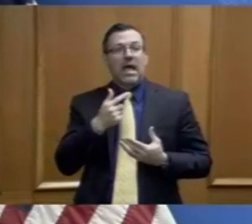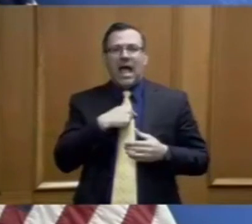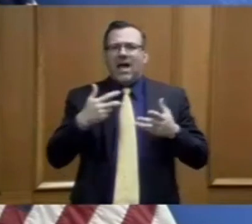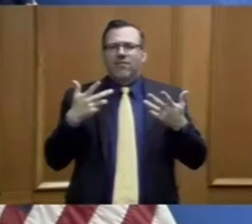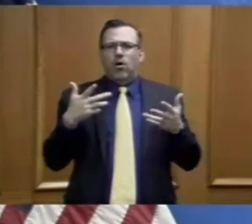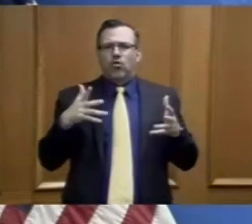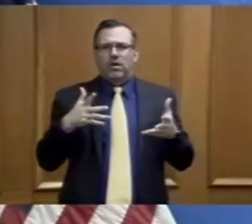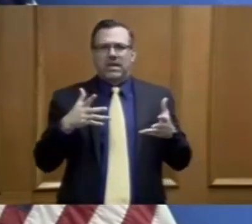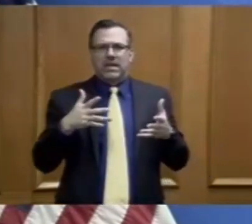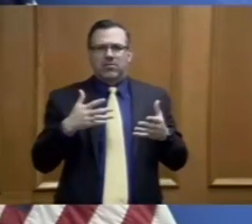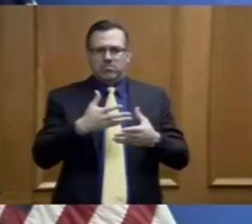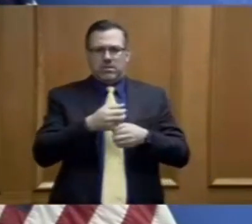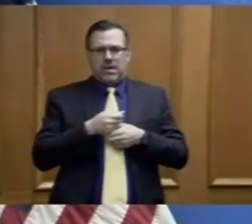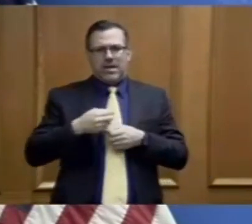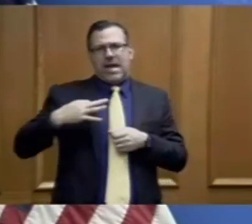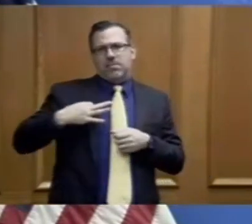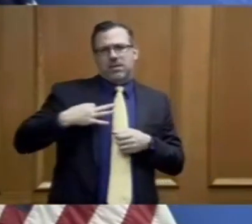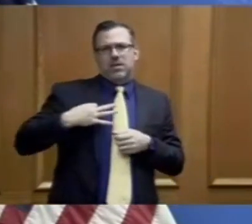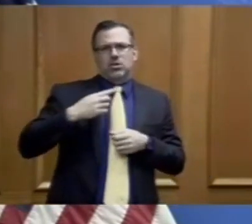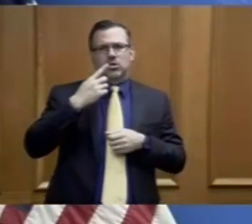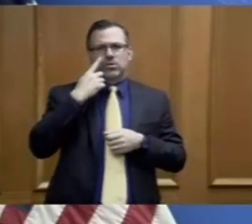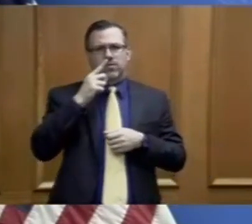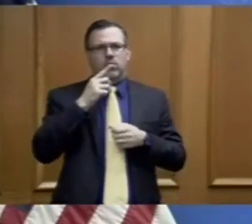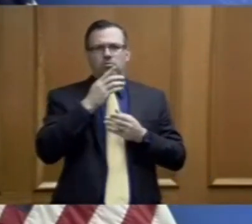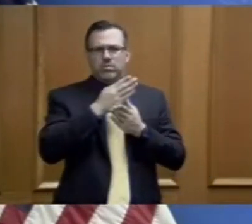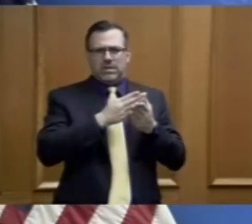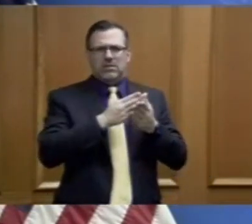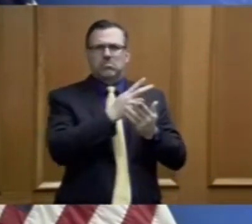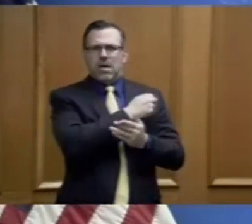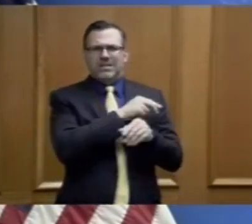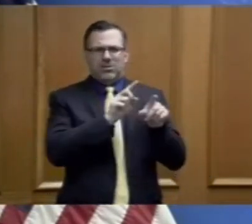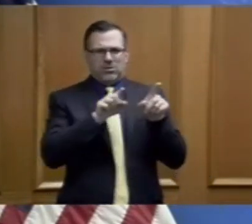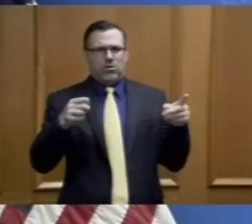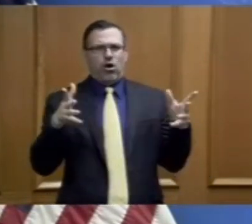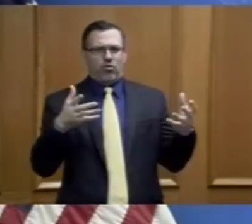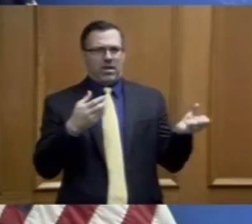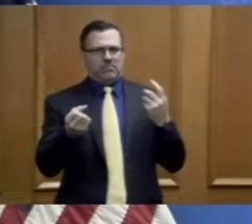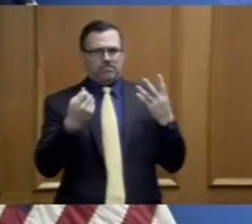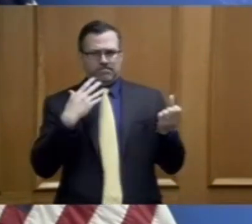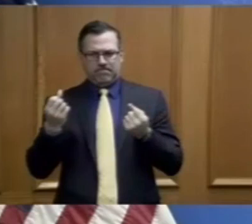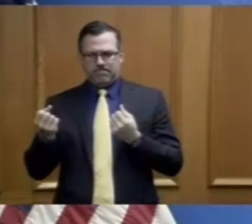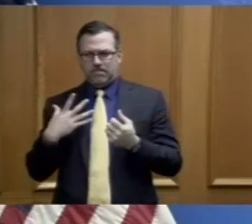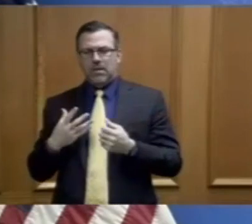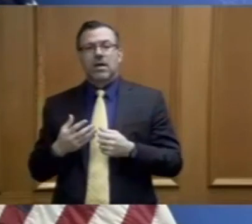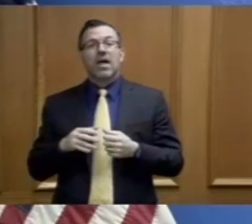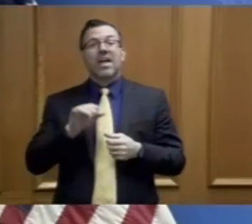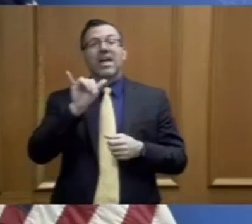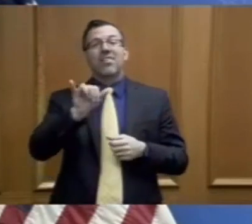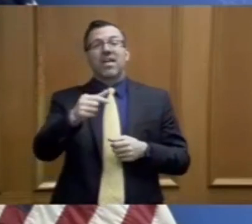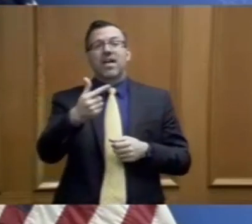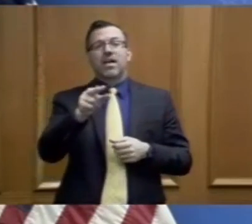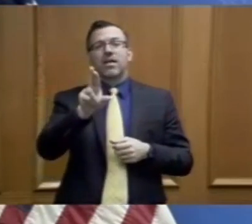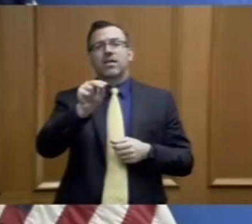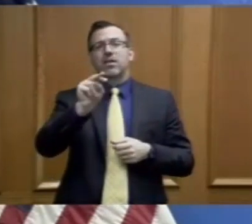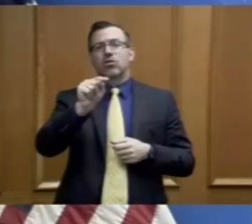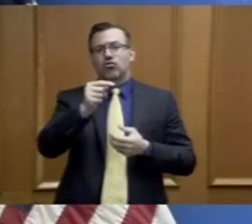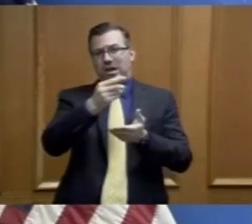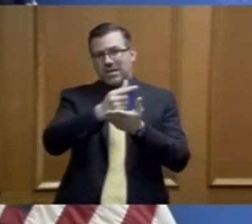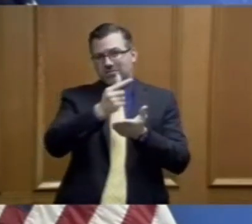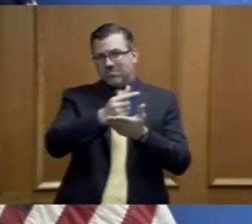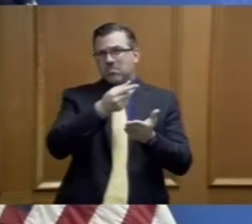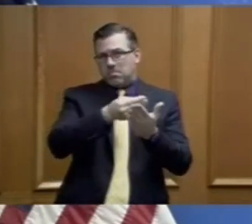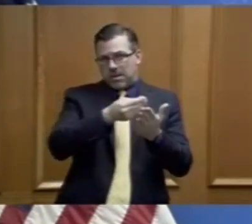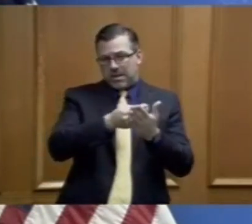from those providers for those grants. Part of what we're using that grant money to do is to leverage federal dollars,